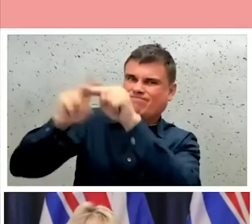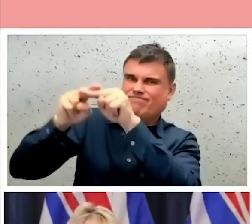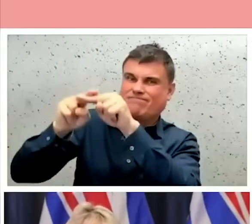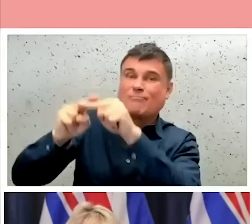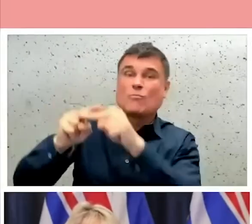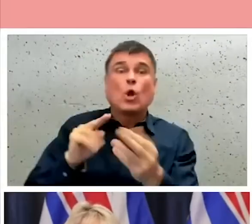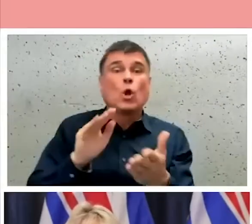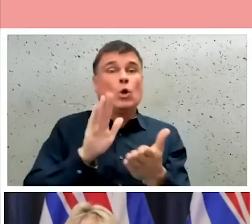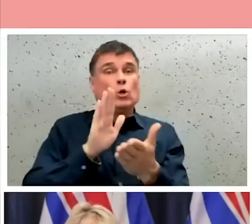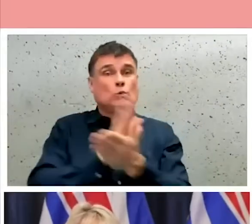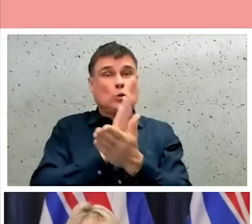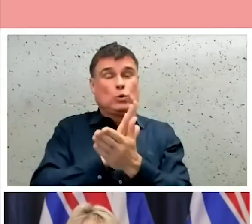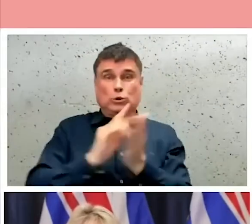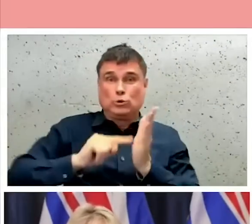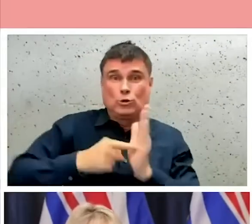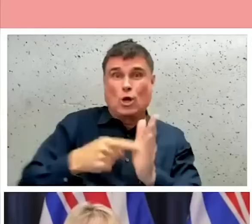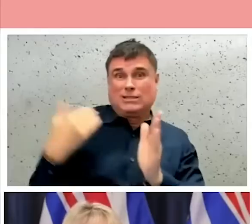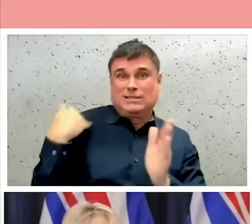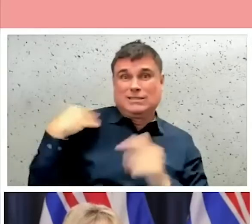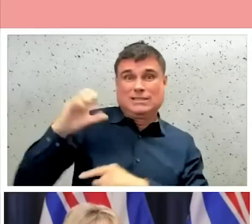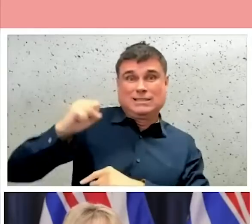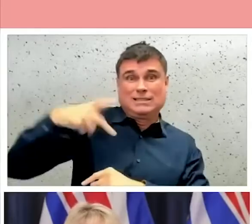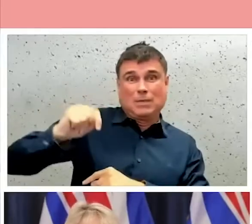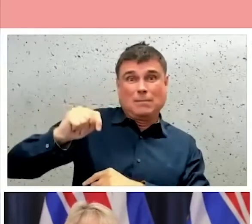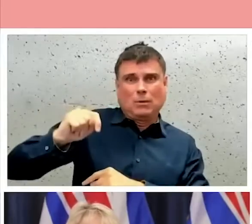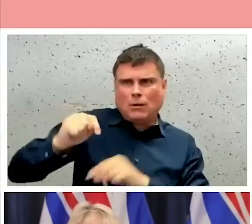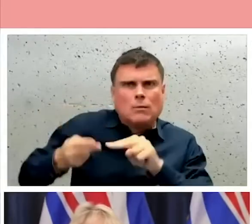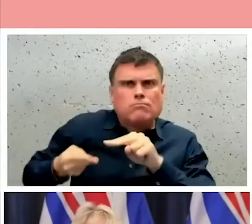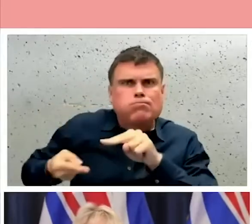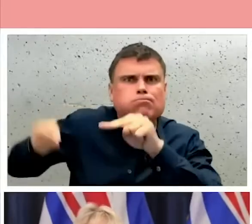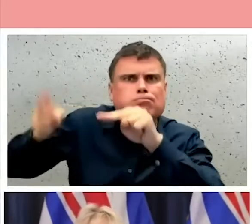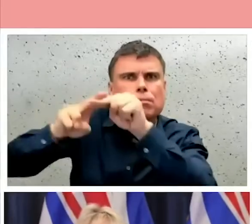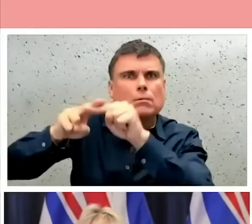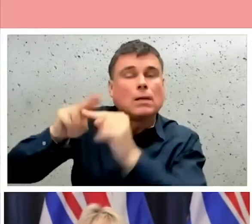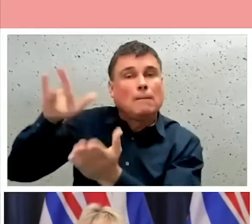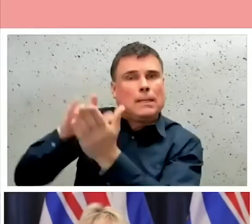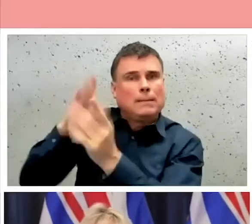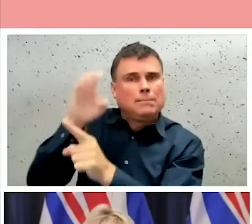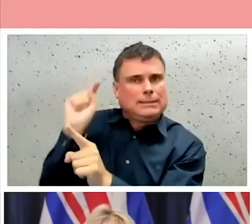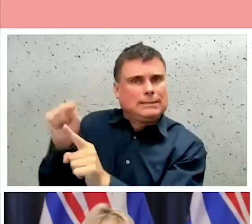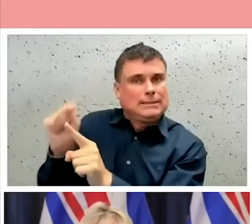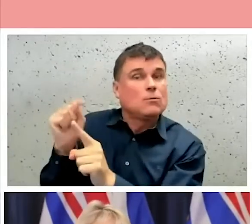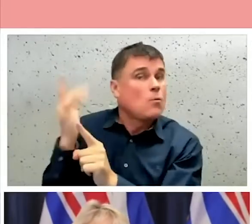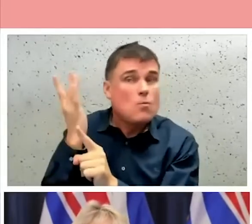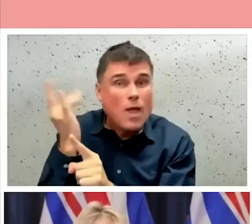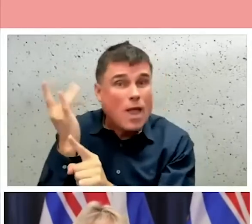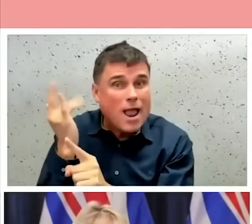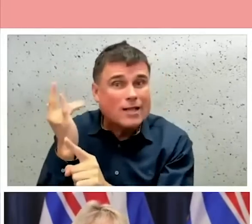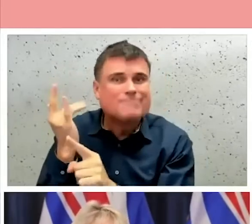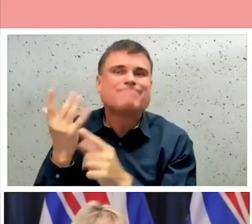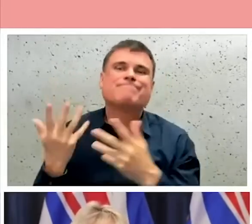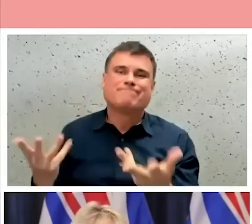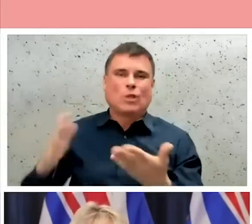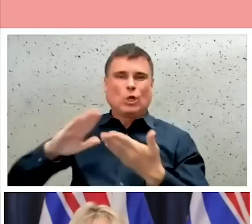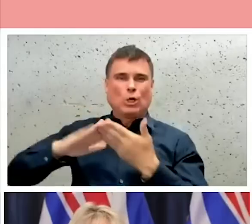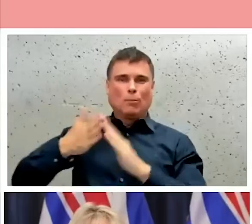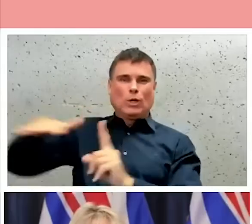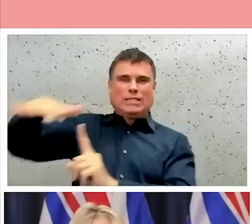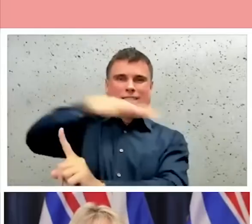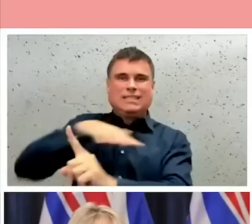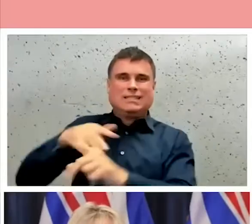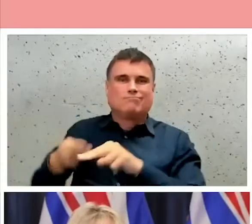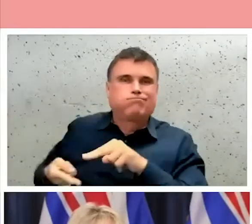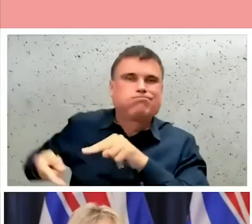increase in Interior Health that we were seeing primarily, again, related to the increase we were seeing in community across Interior Health